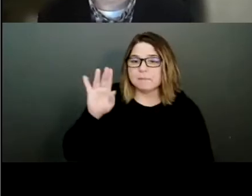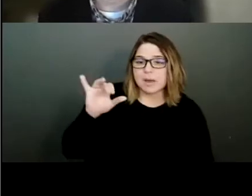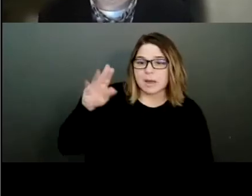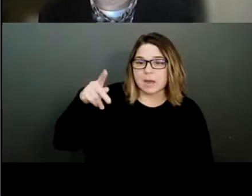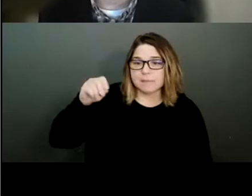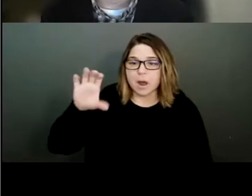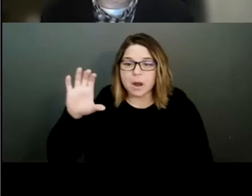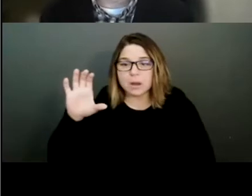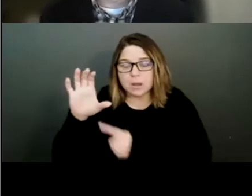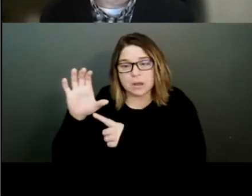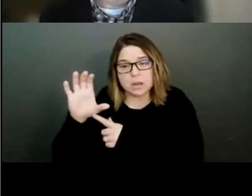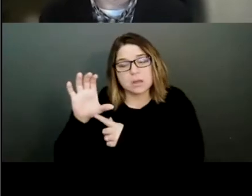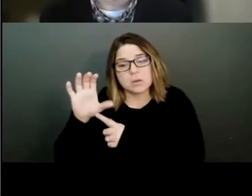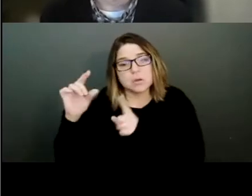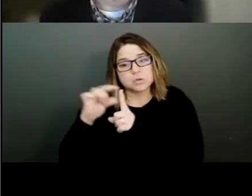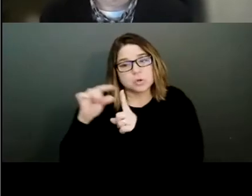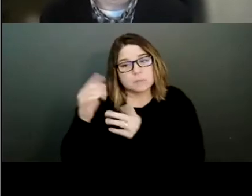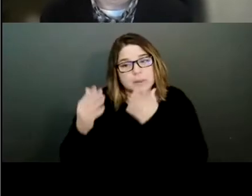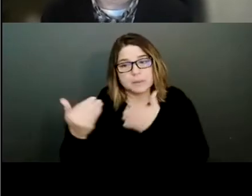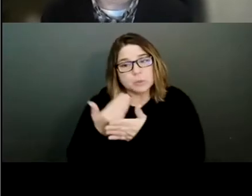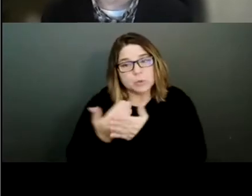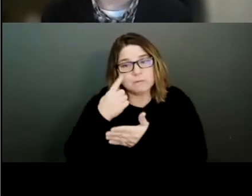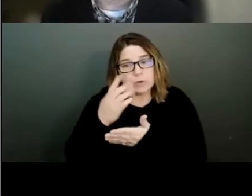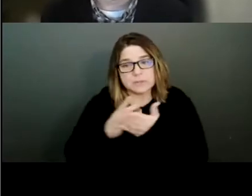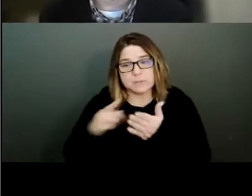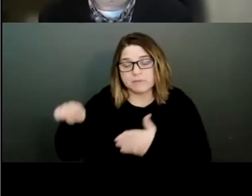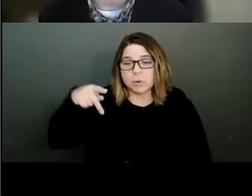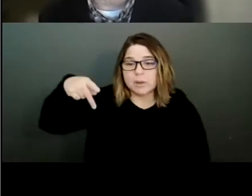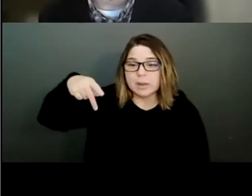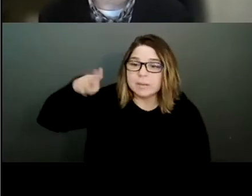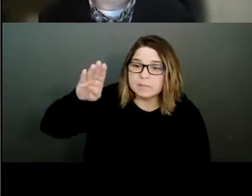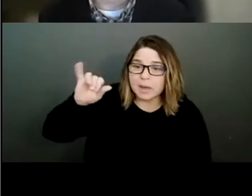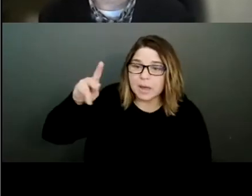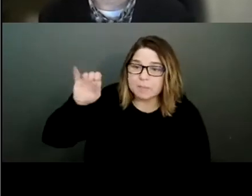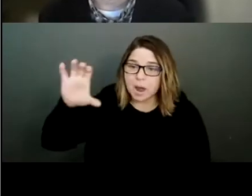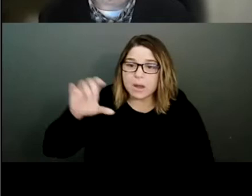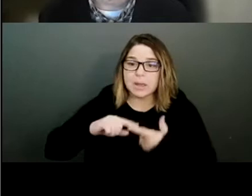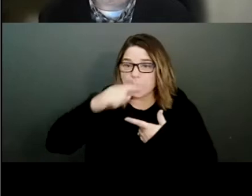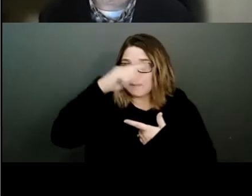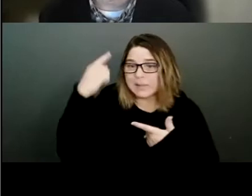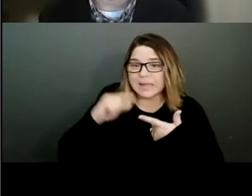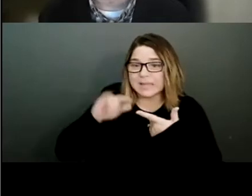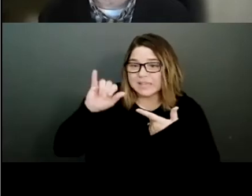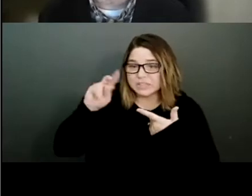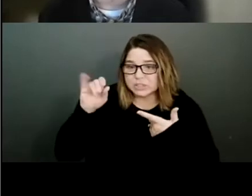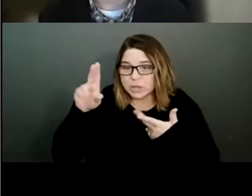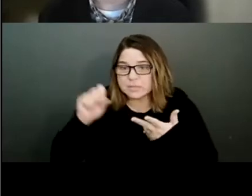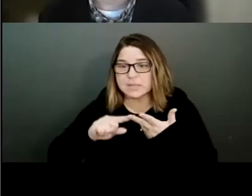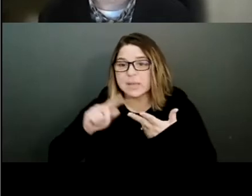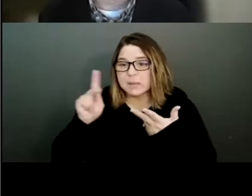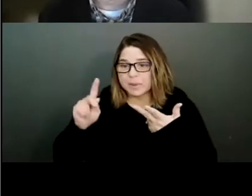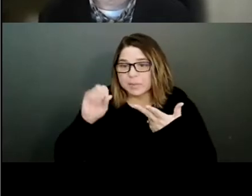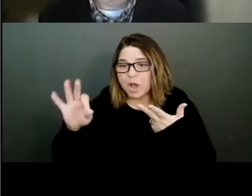which is a term that may be new to some of you. BIPOC stands for Black, Indigenous, and People of Color, and